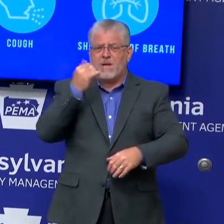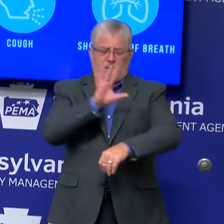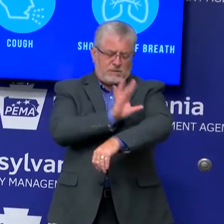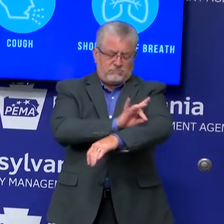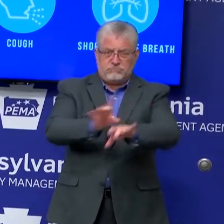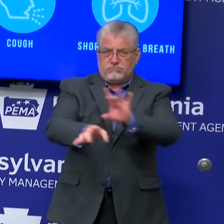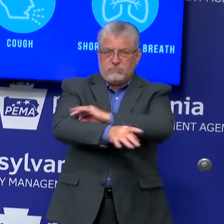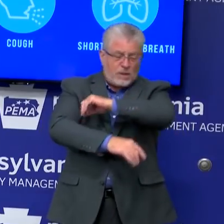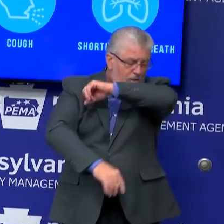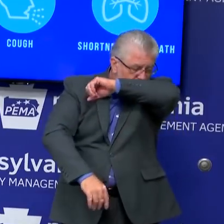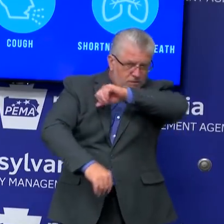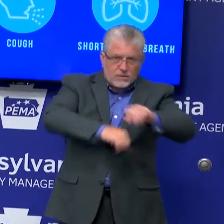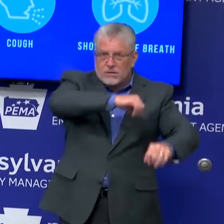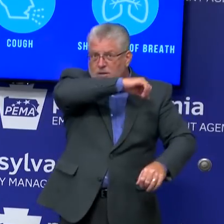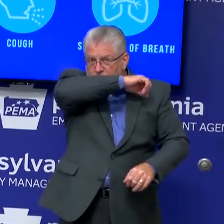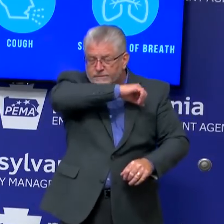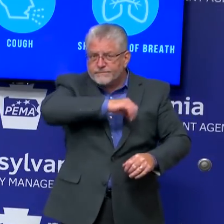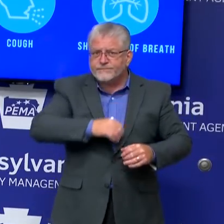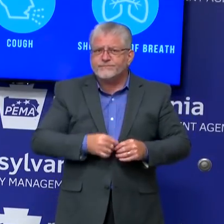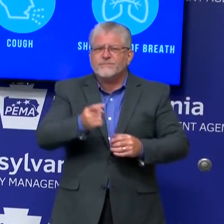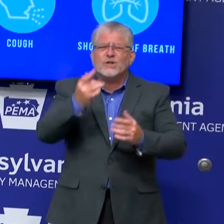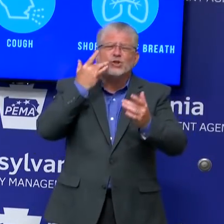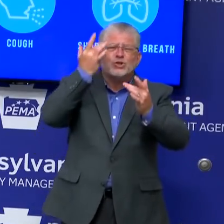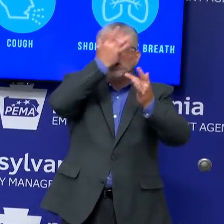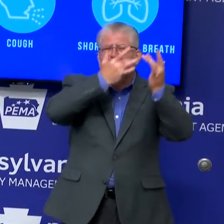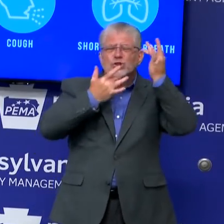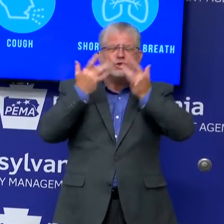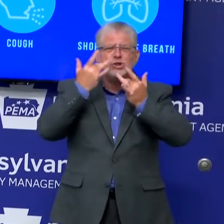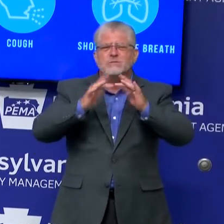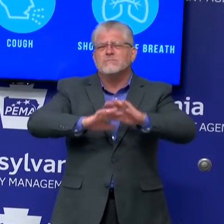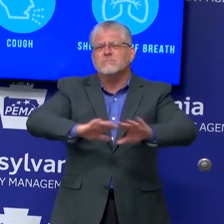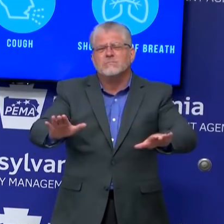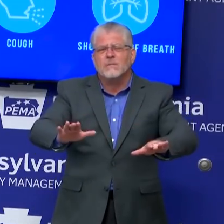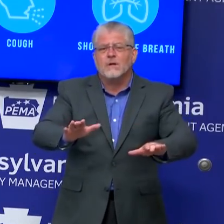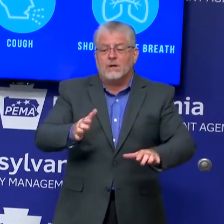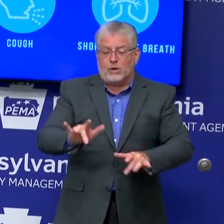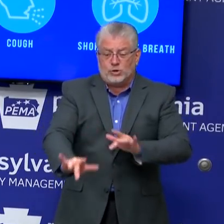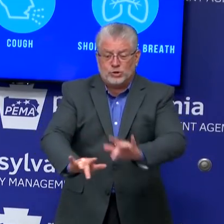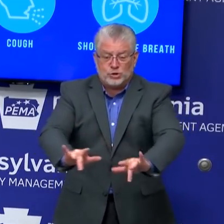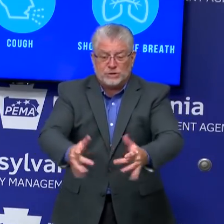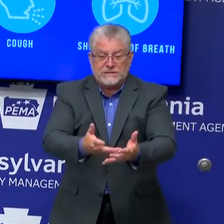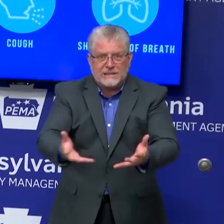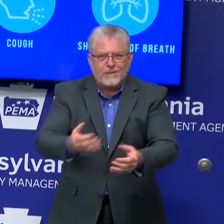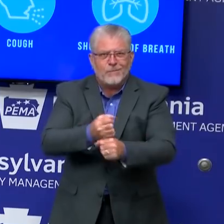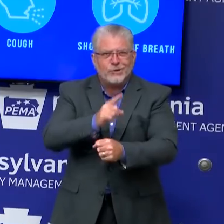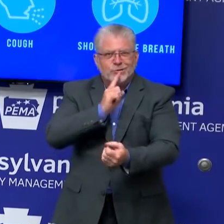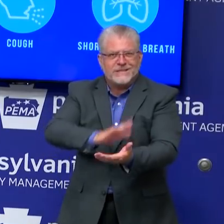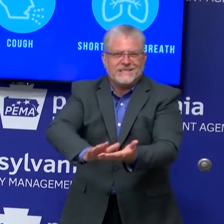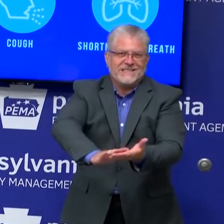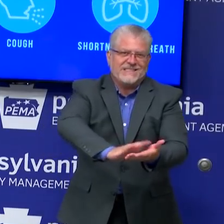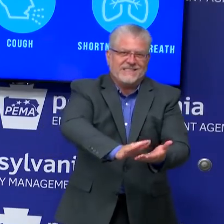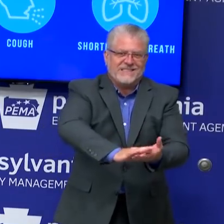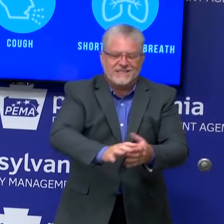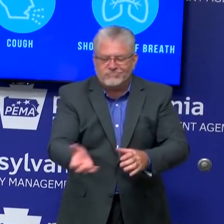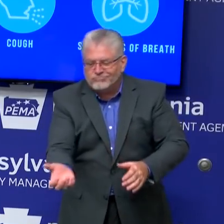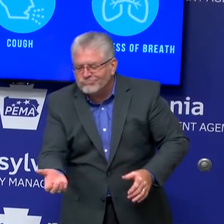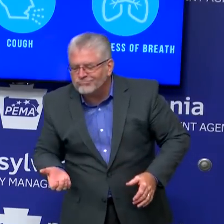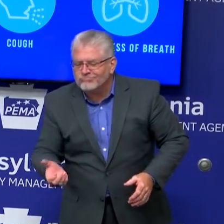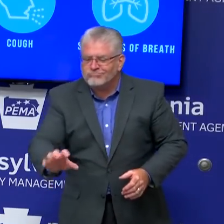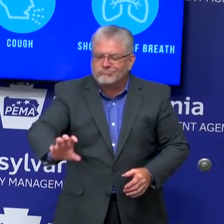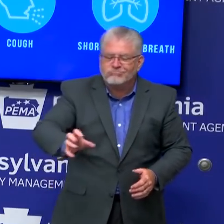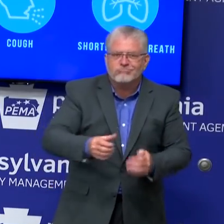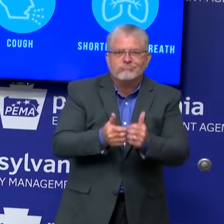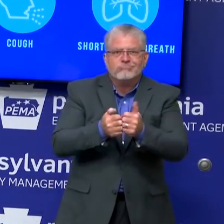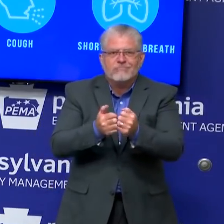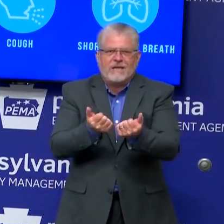And please don't touch your face, especially after touching surfaces. Clean surfaces frequently. And if you have to go